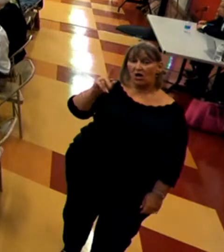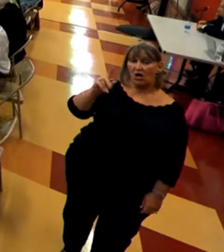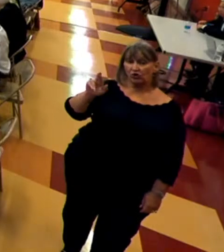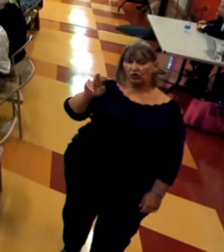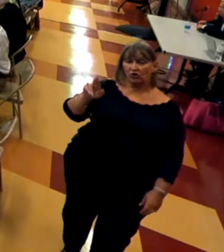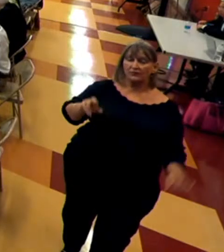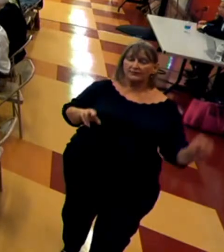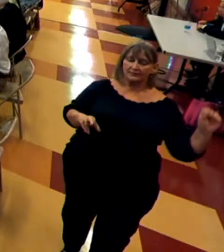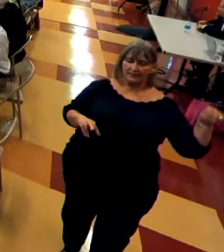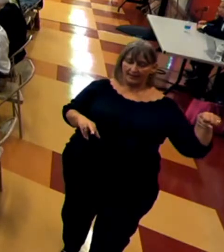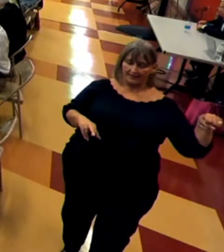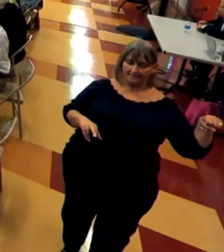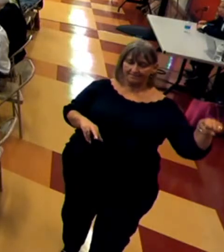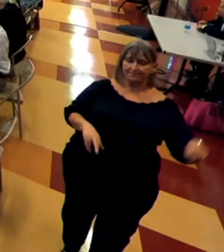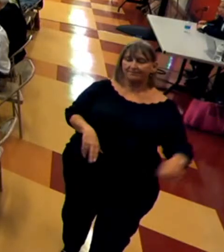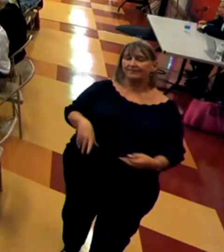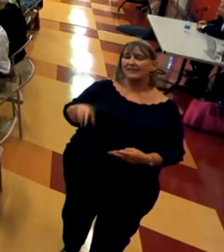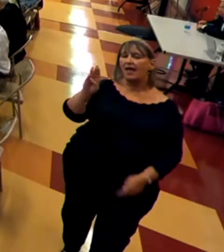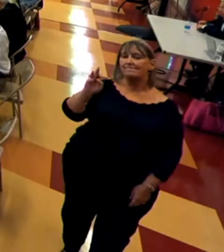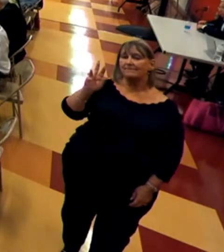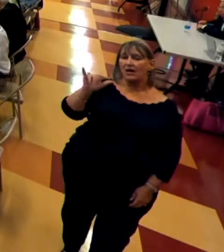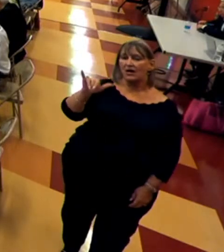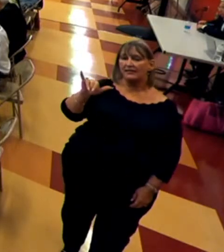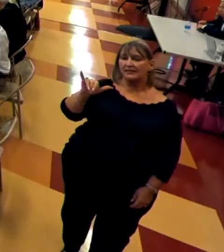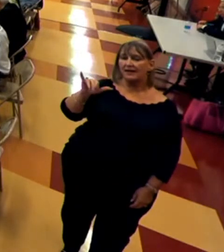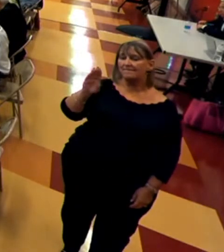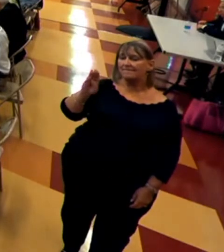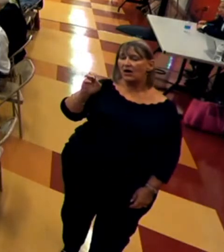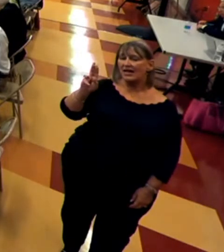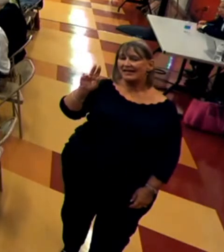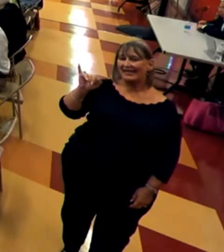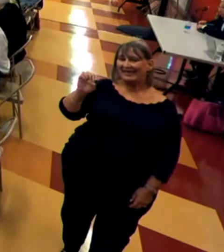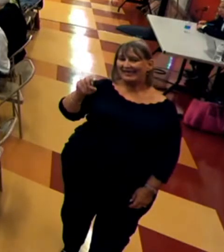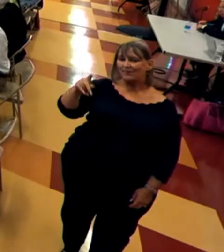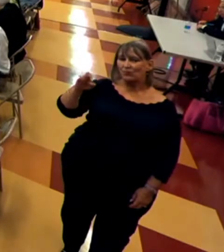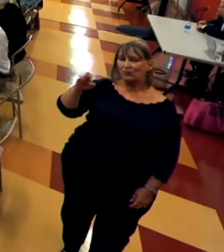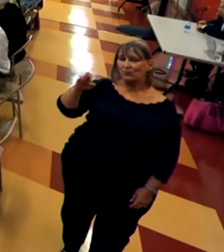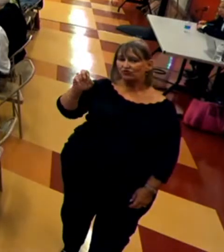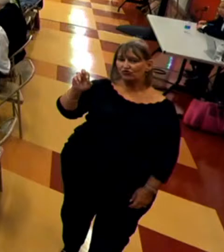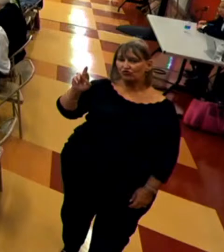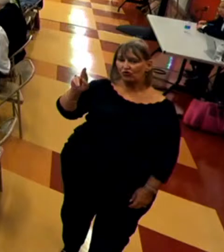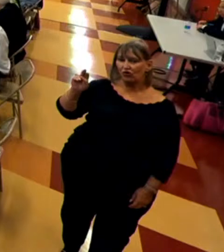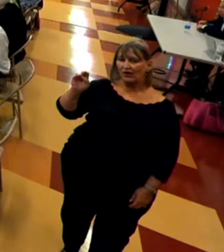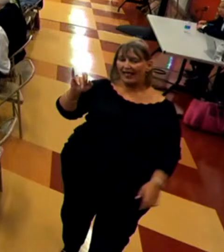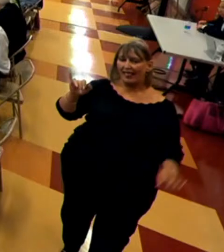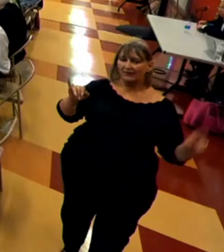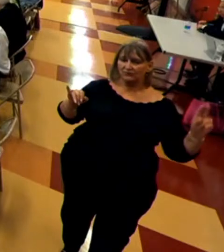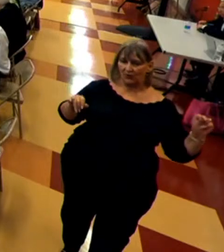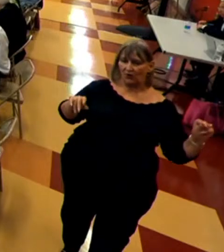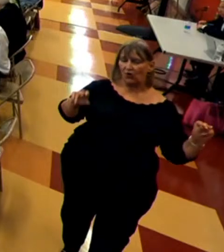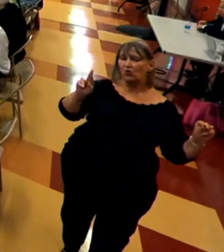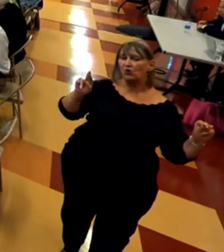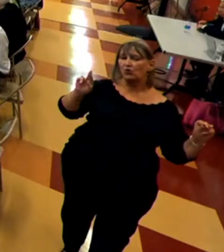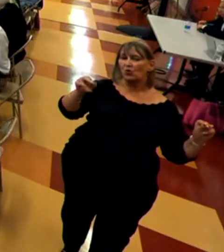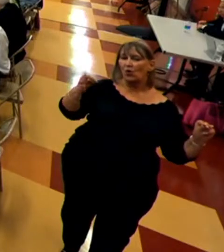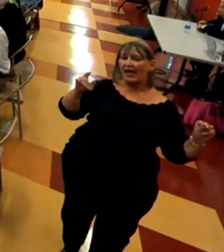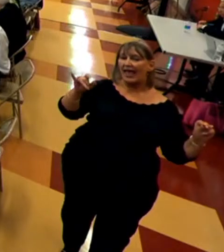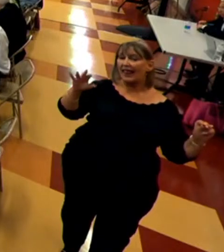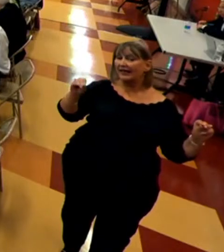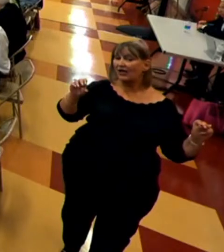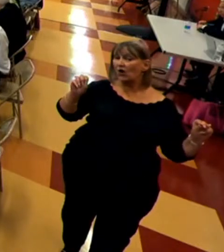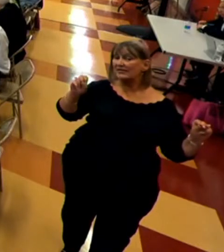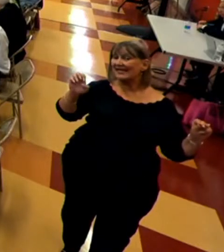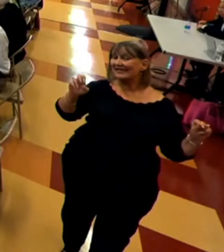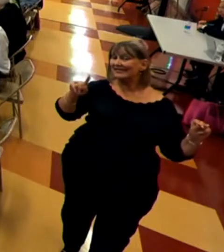Yay. Bonnie Prosser Elder. Nay. Nay. Dr. Rogelio Sines. One more time.